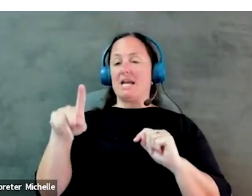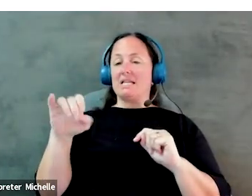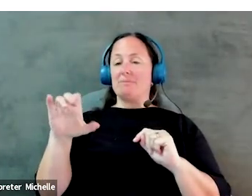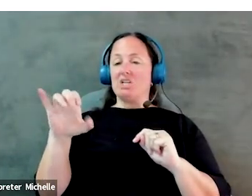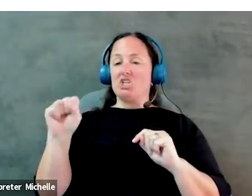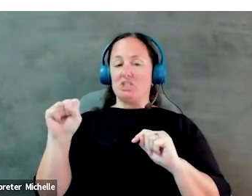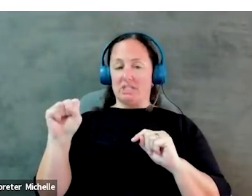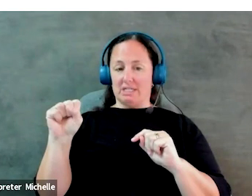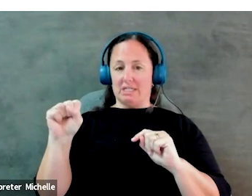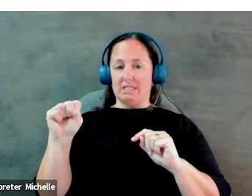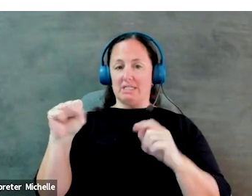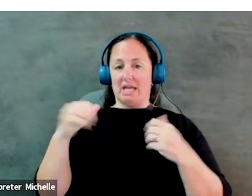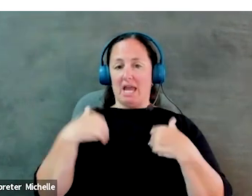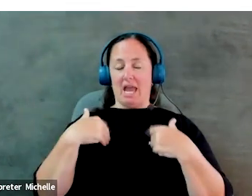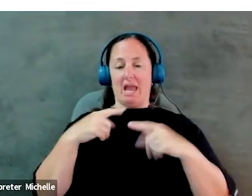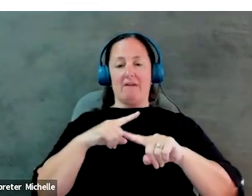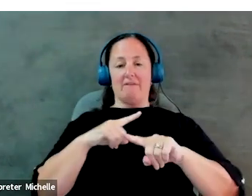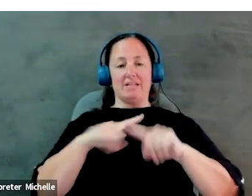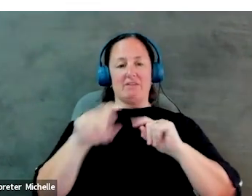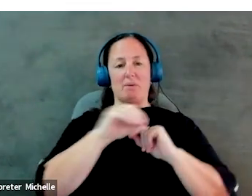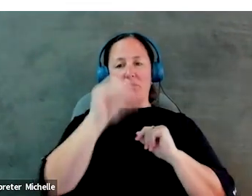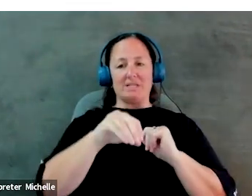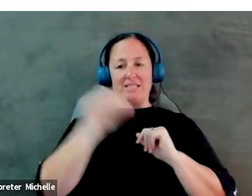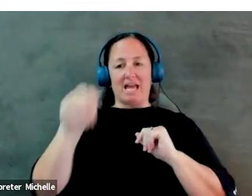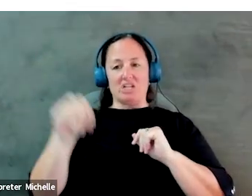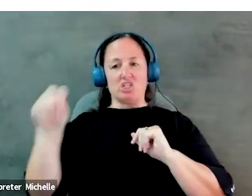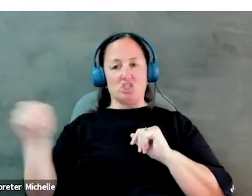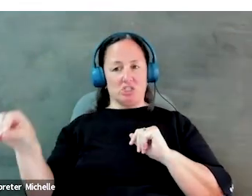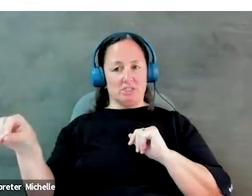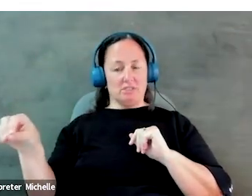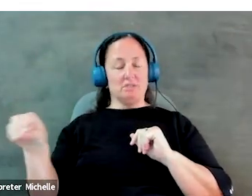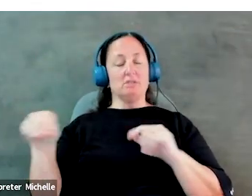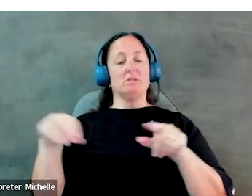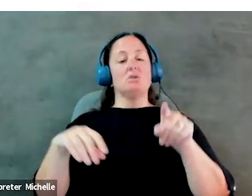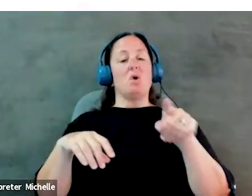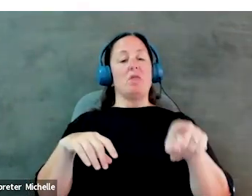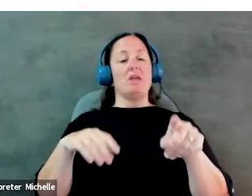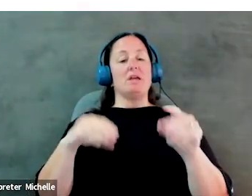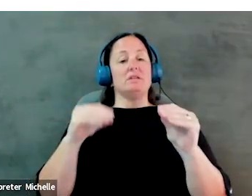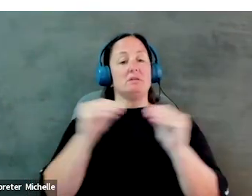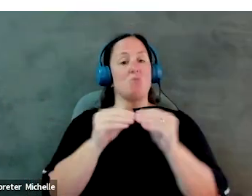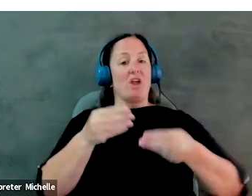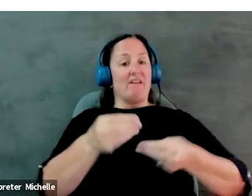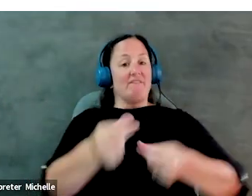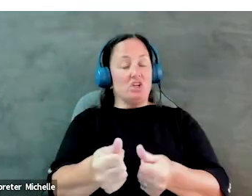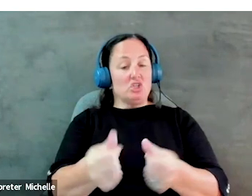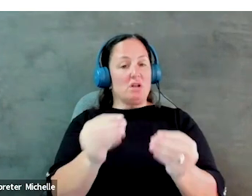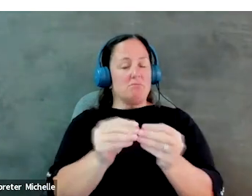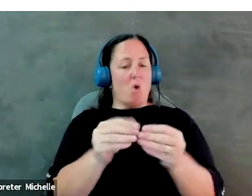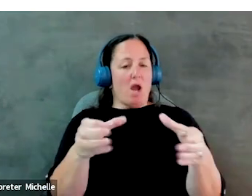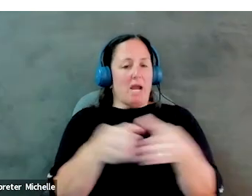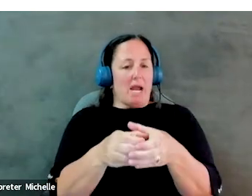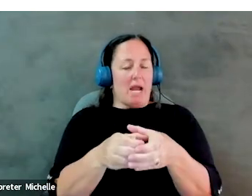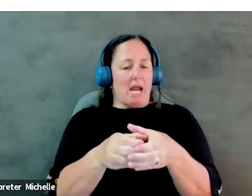species of Circoderma that has different percentages of cadmium. So this is more efficient and